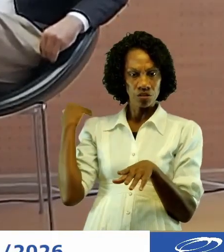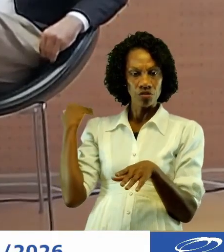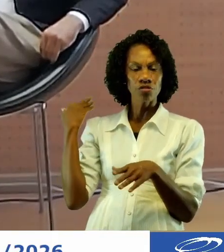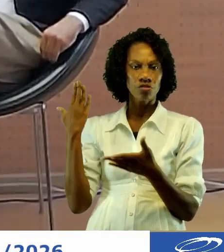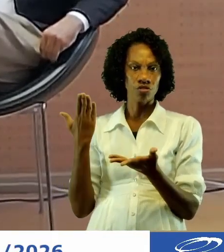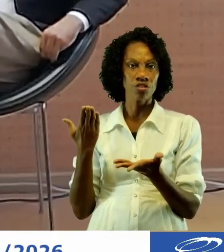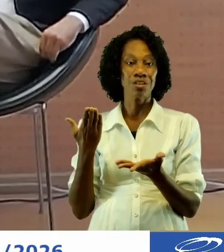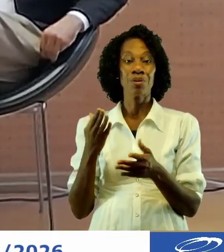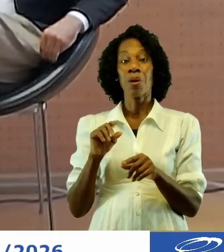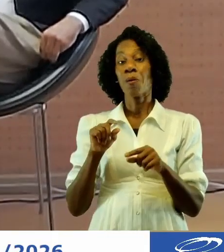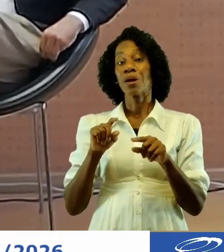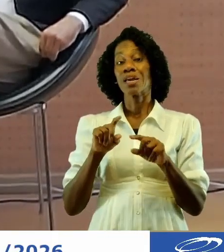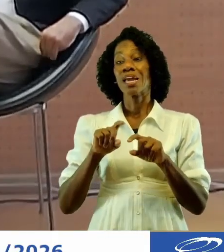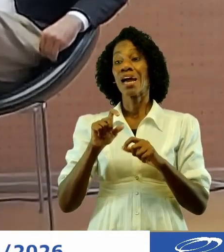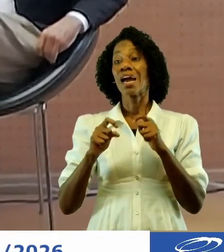menos casos lá,